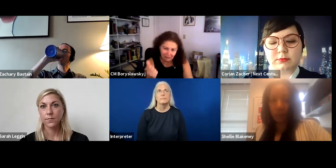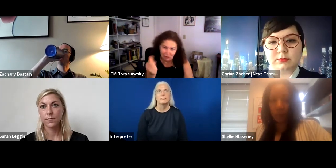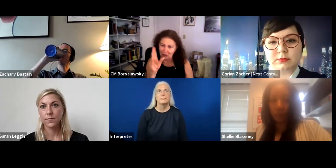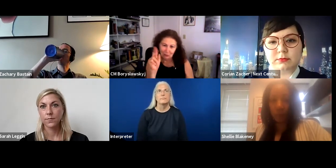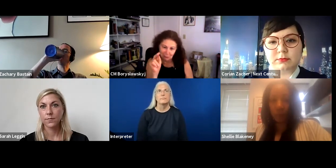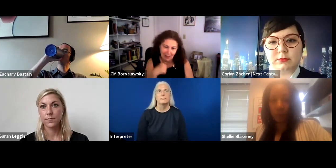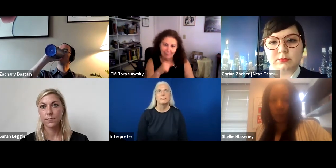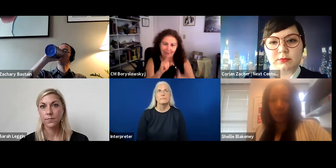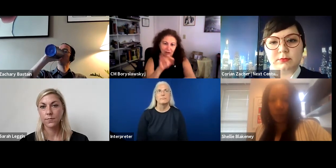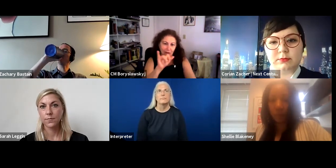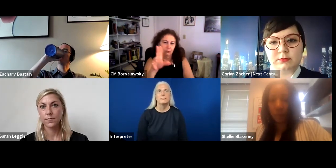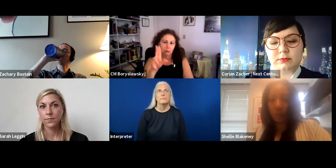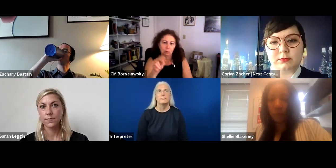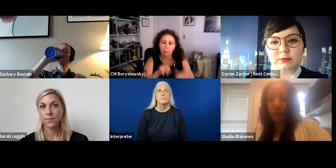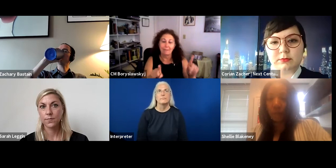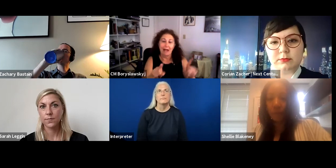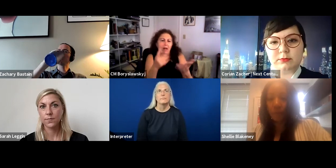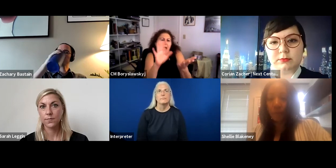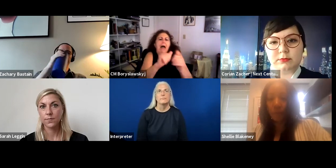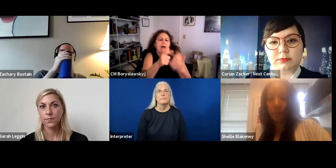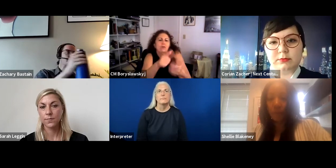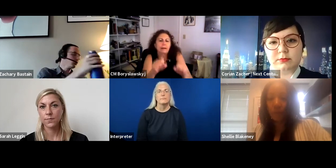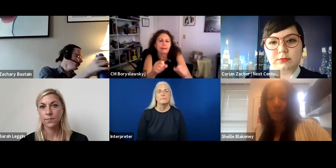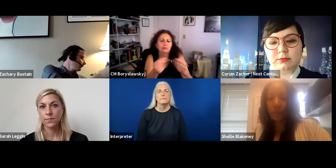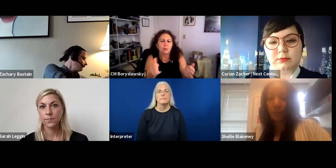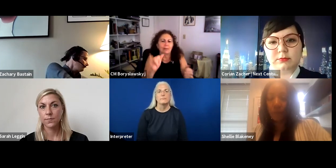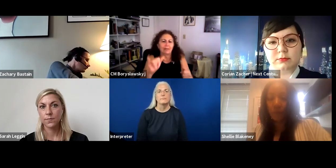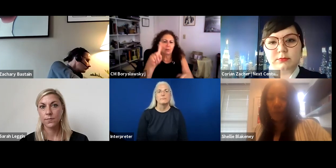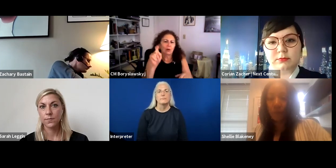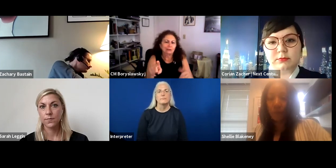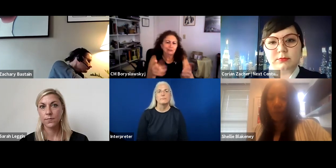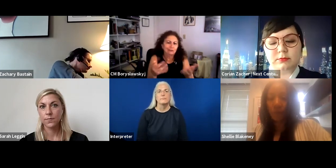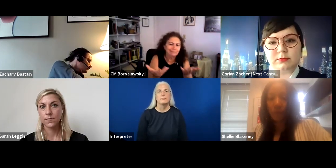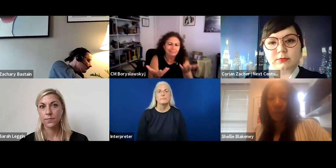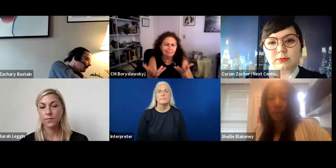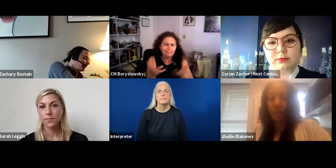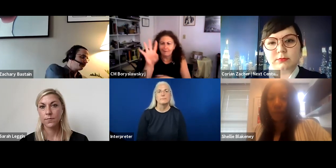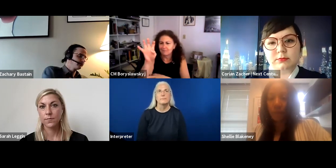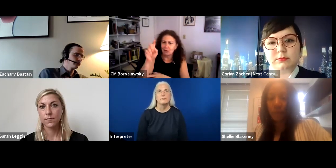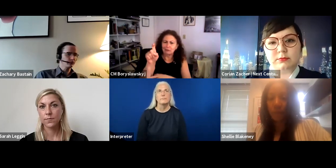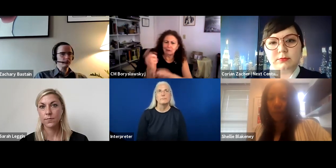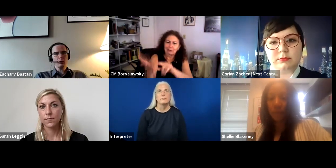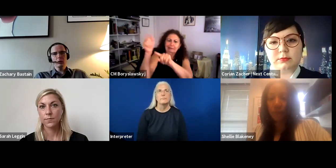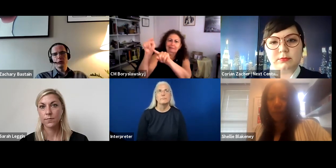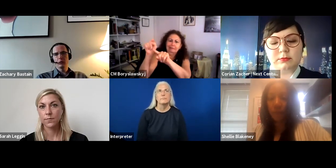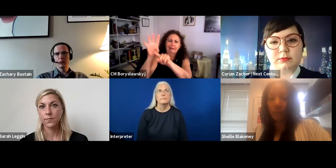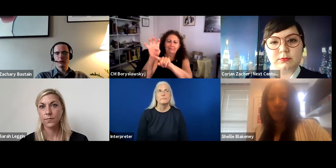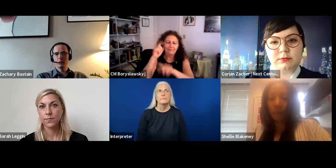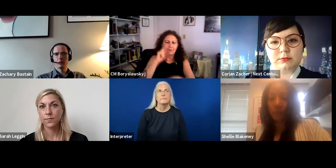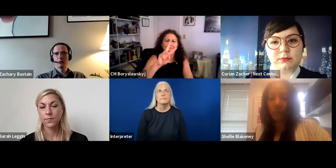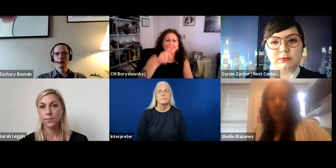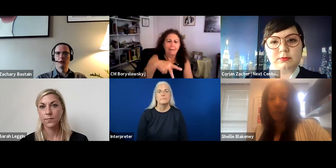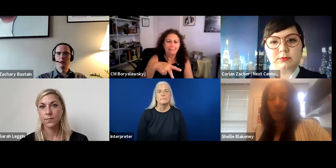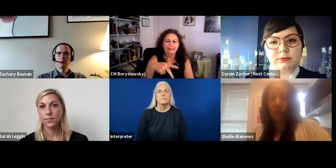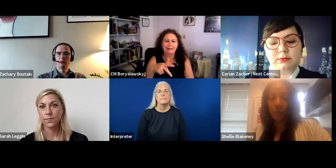200 MPS, it's not going to work, just like Zach just said. So I was wondering how we can resolve this. This